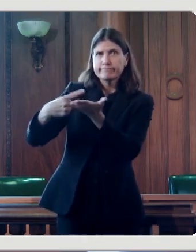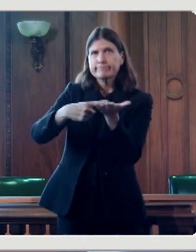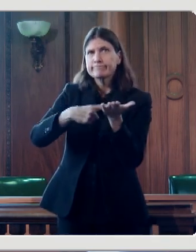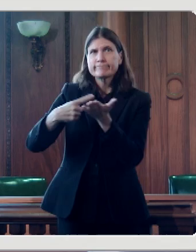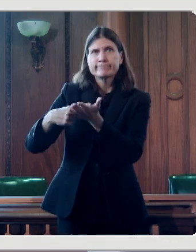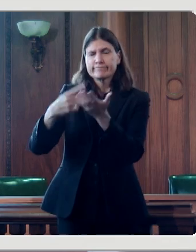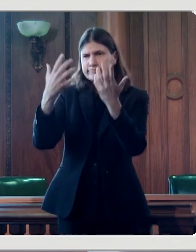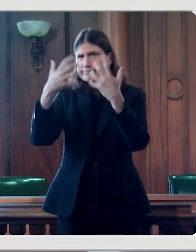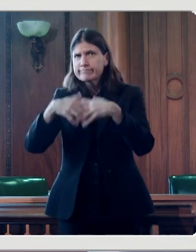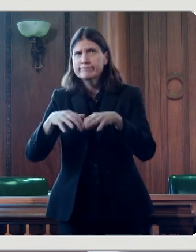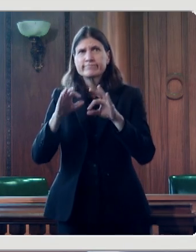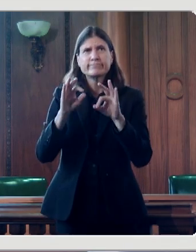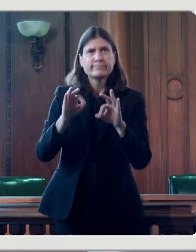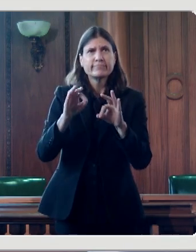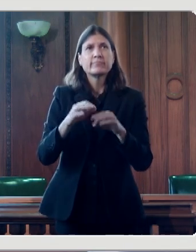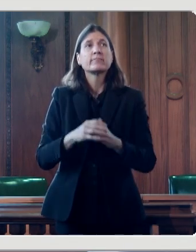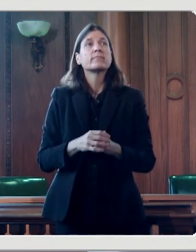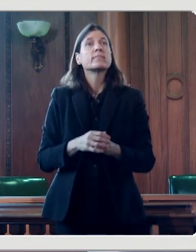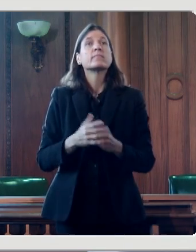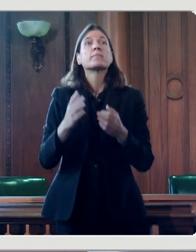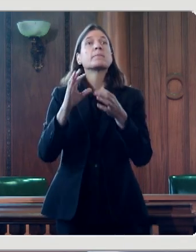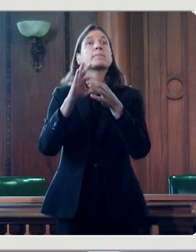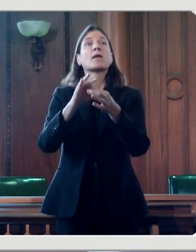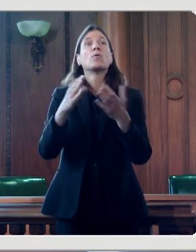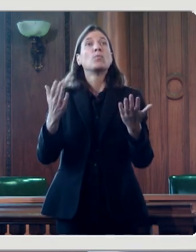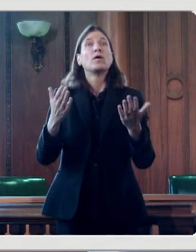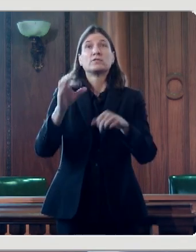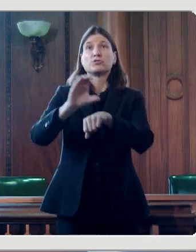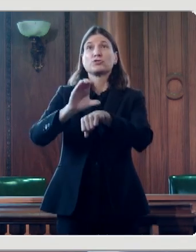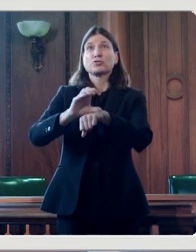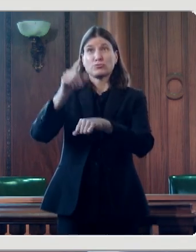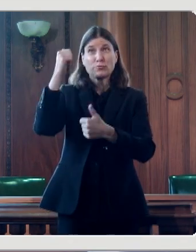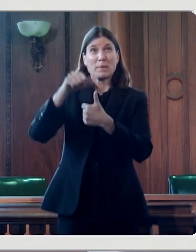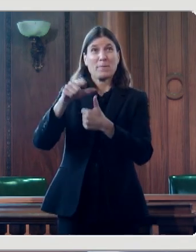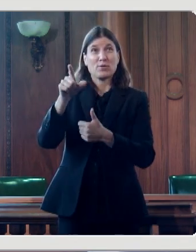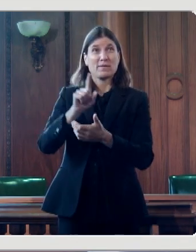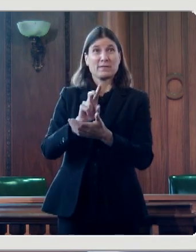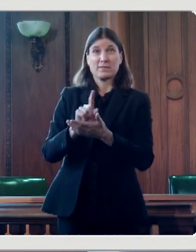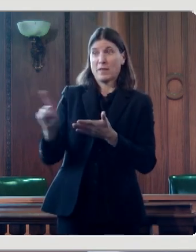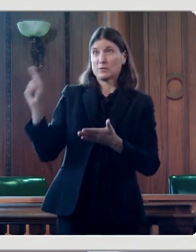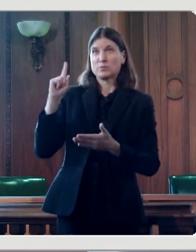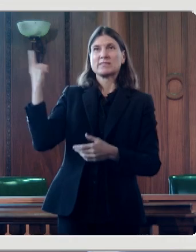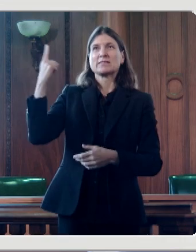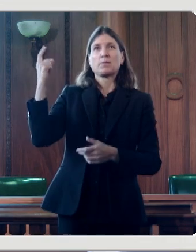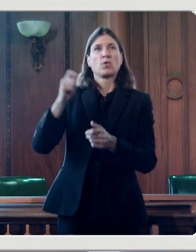Martin Luther King Presbyterian Church arson